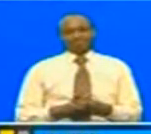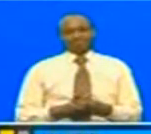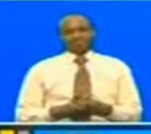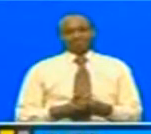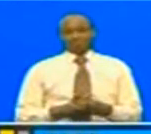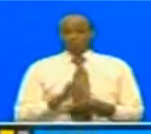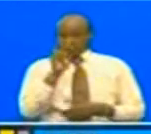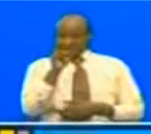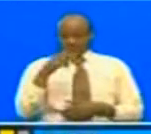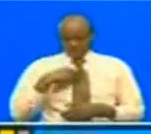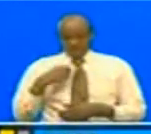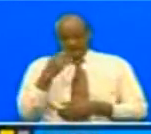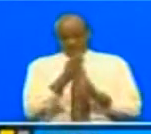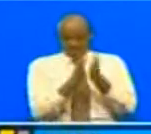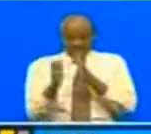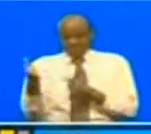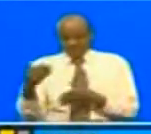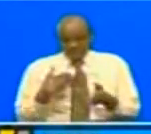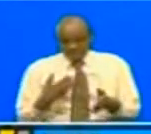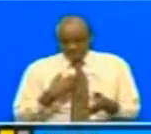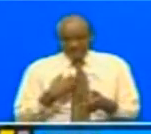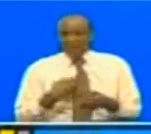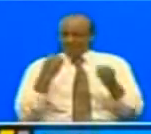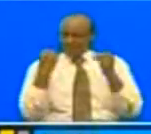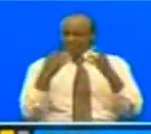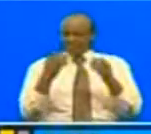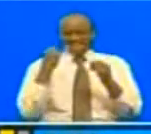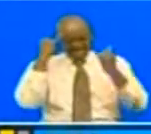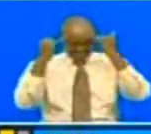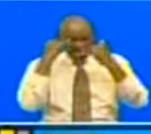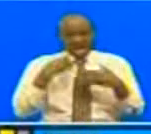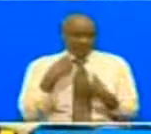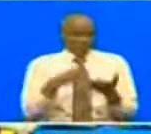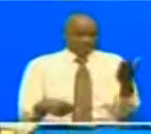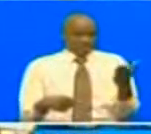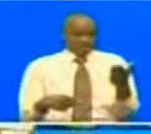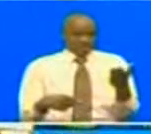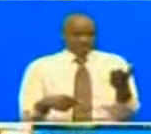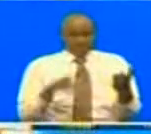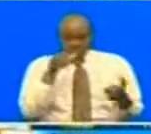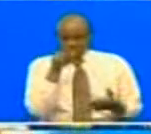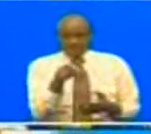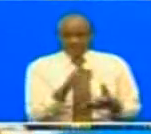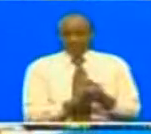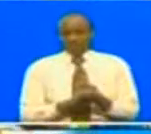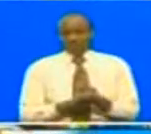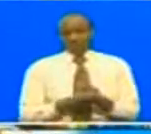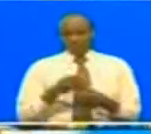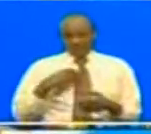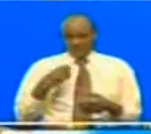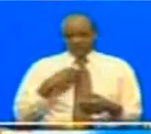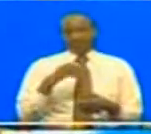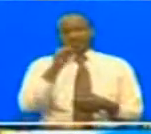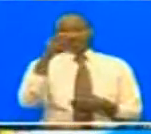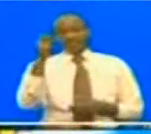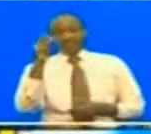You can see it in our portfolio today. Some of our most interesting innovations have come out of this marketplace. I talked about Senator